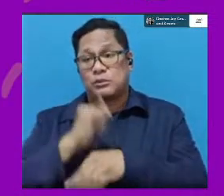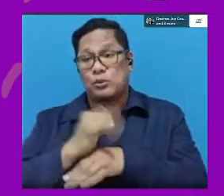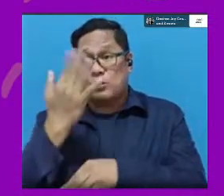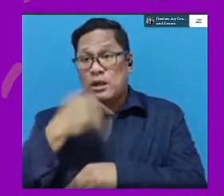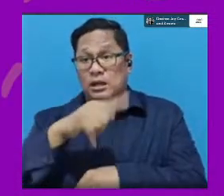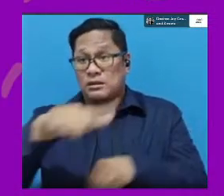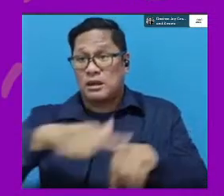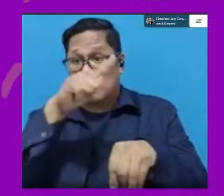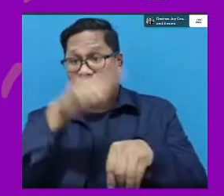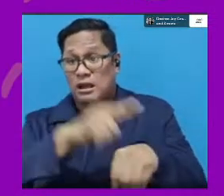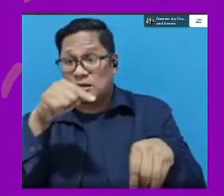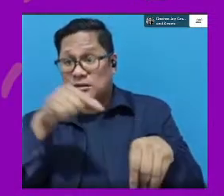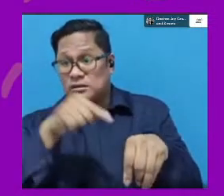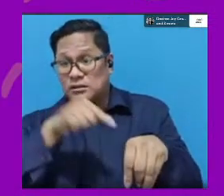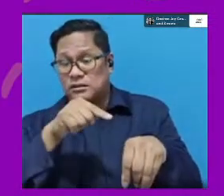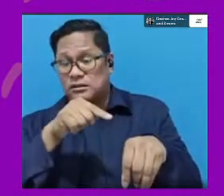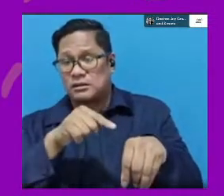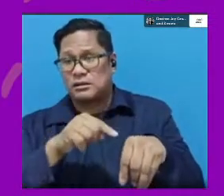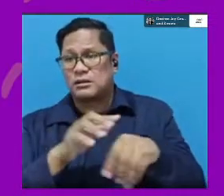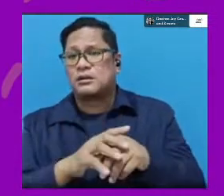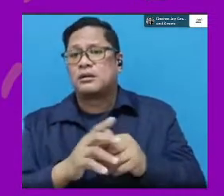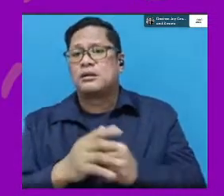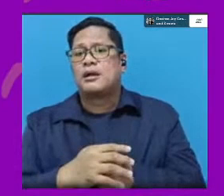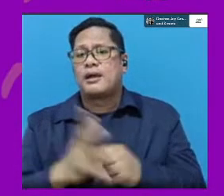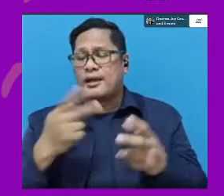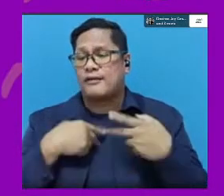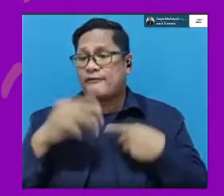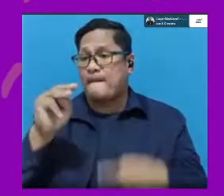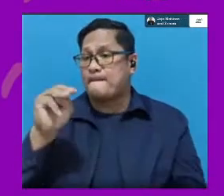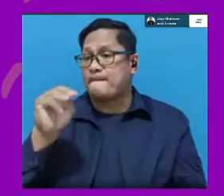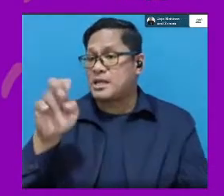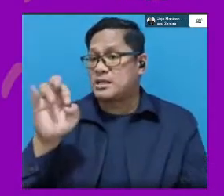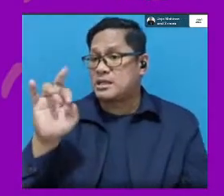are classified as mineral lands and not